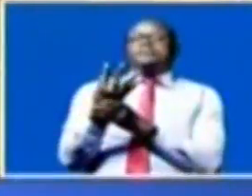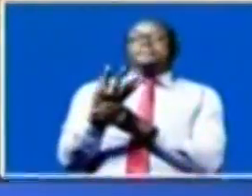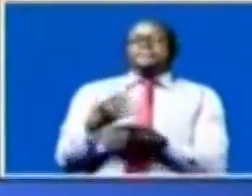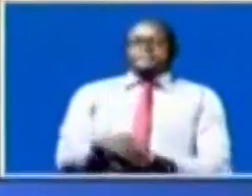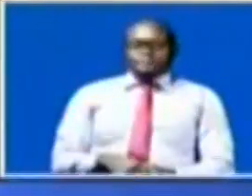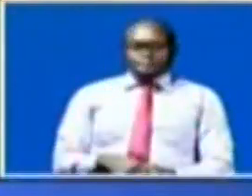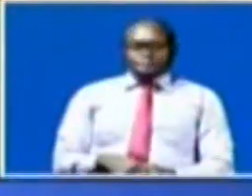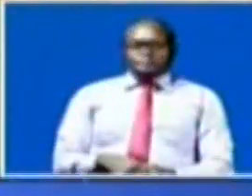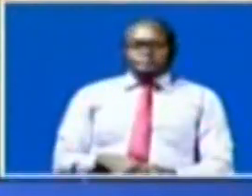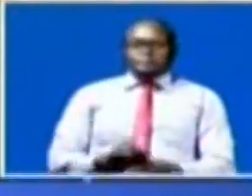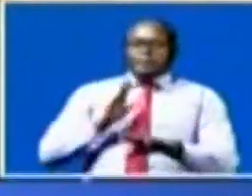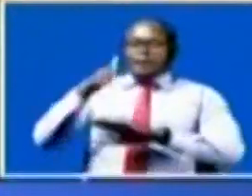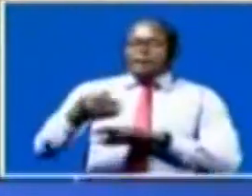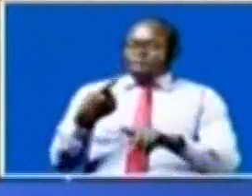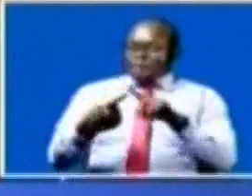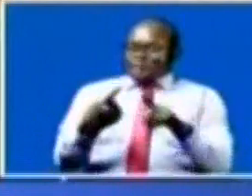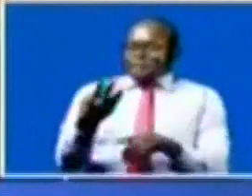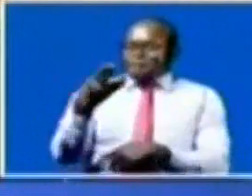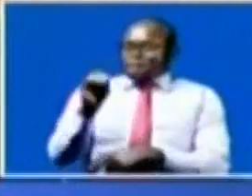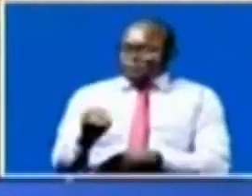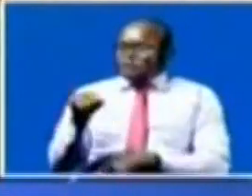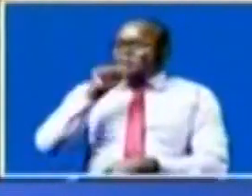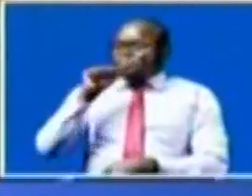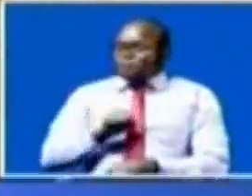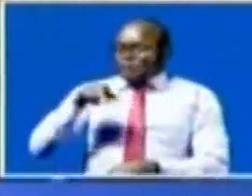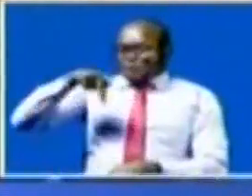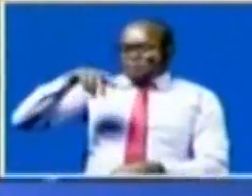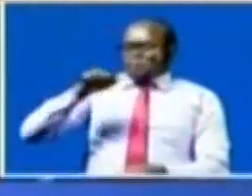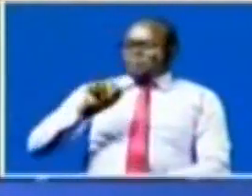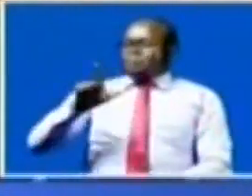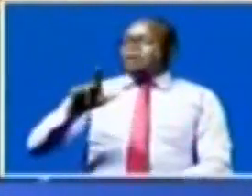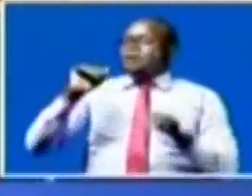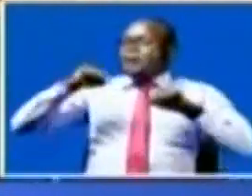chops. After 40 years of patience, Mzee Paul has been